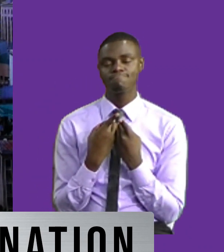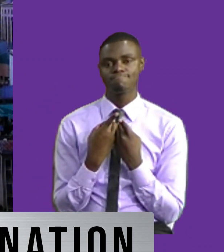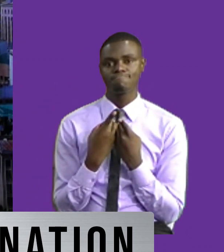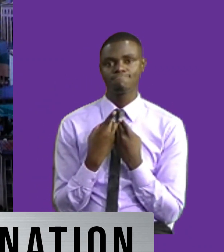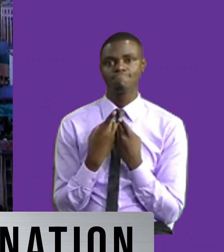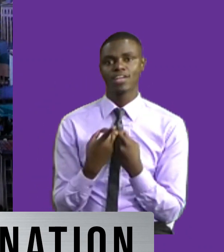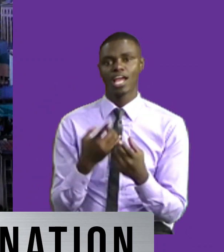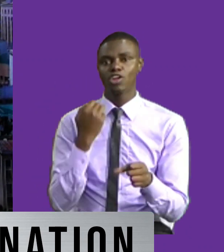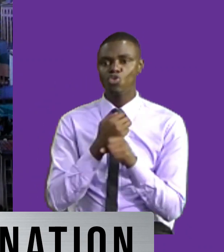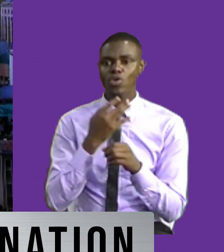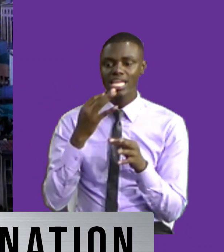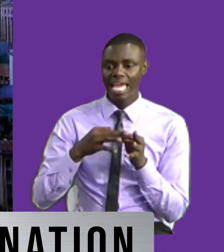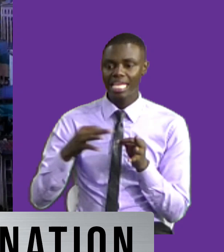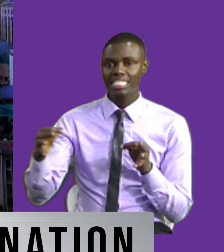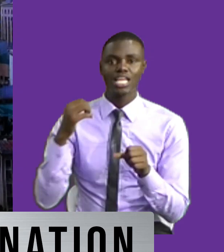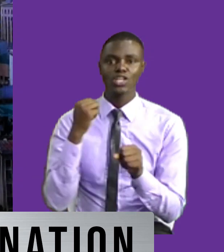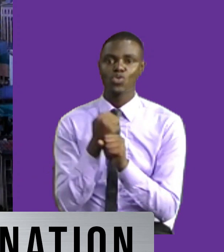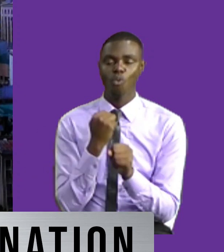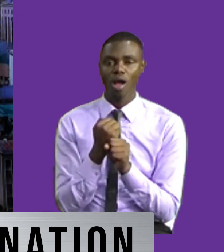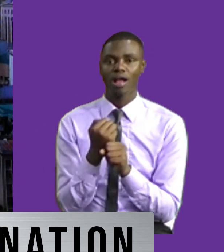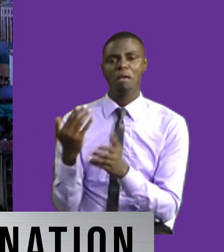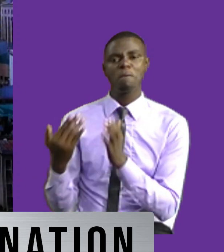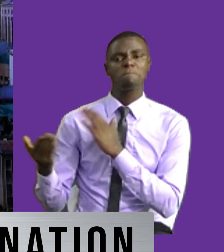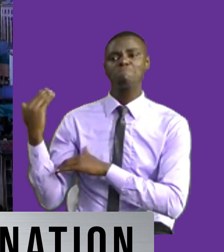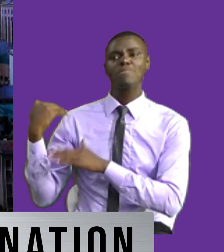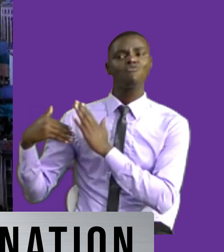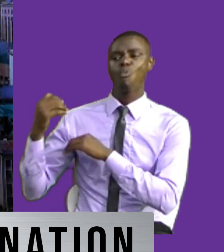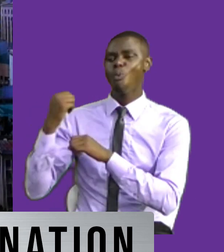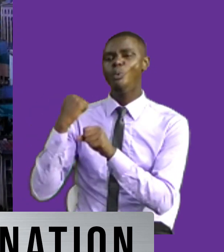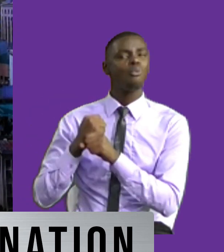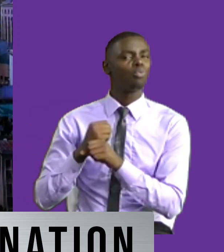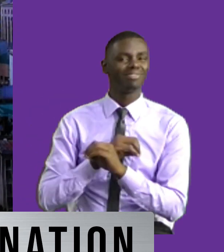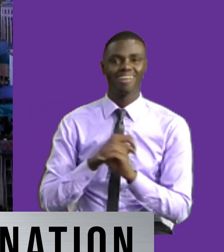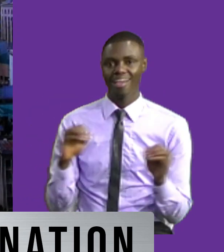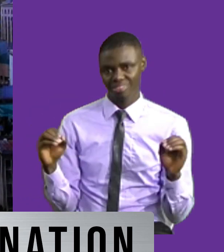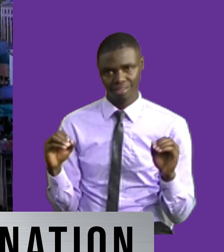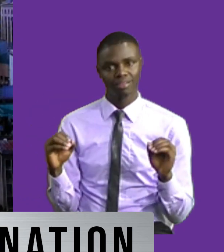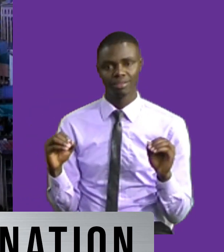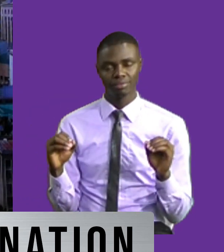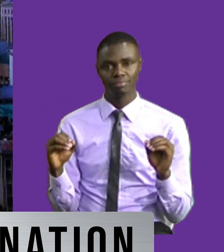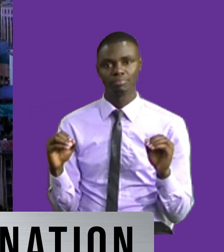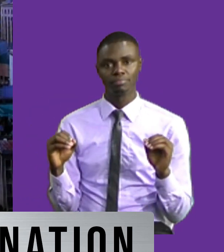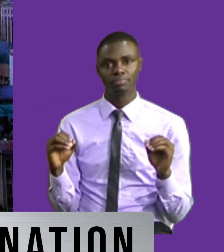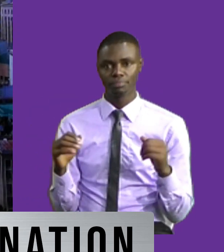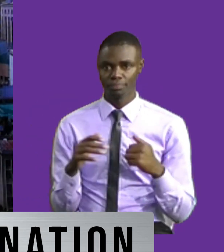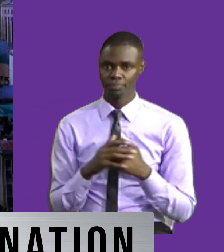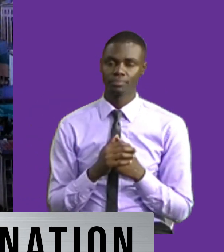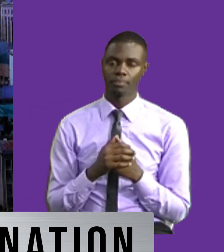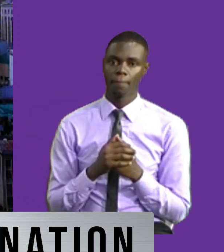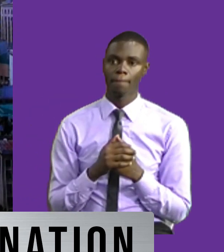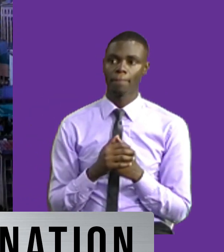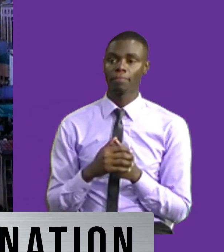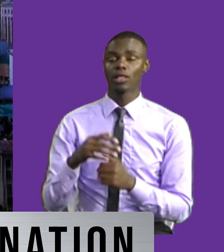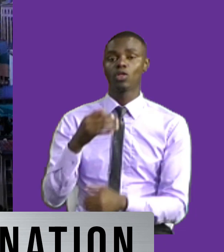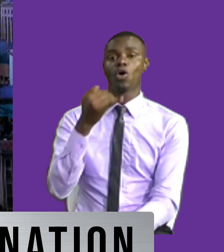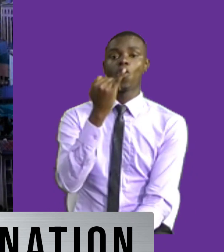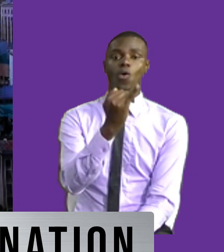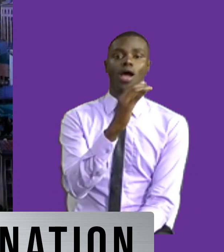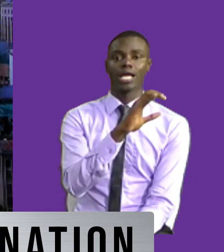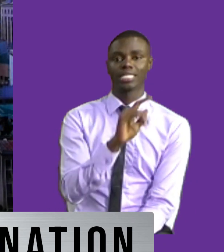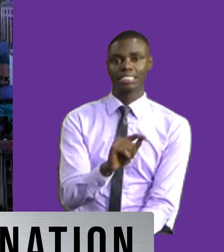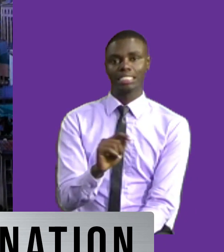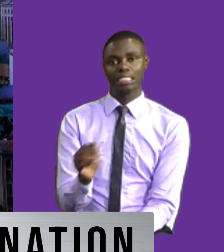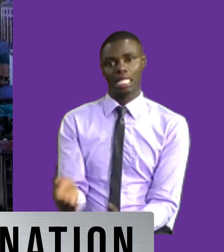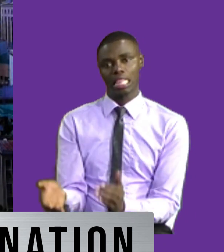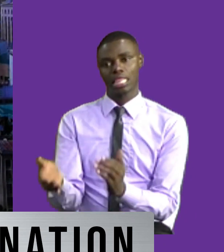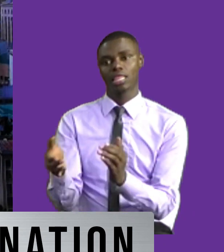were doing extension work no longer do them as it were. Okay. ICT hubs, yes,